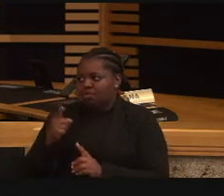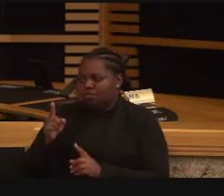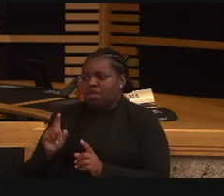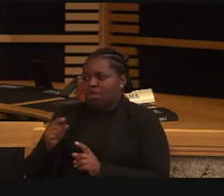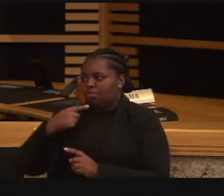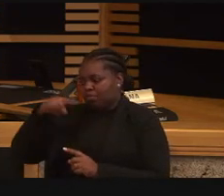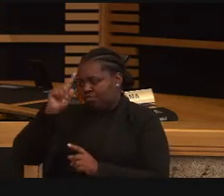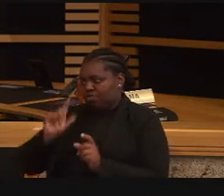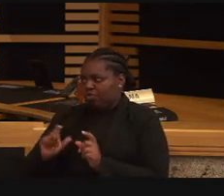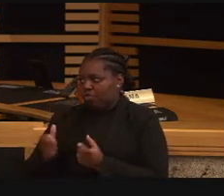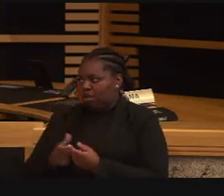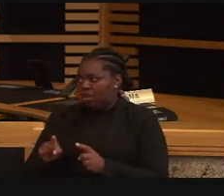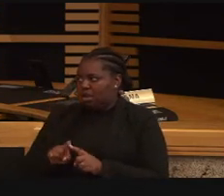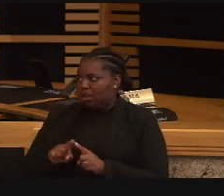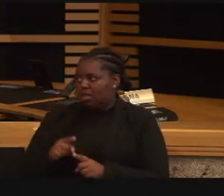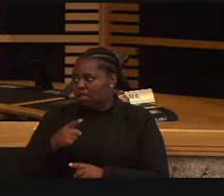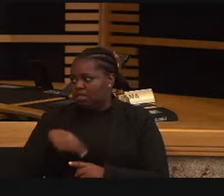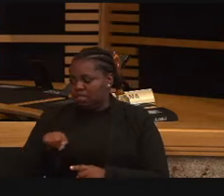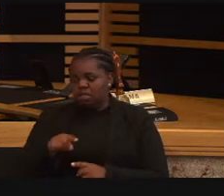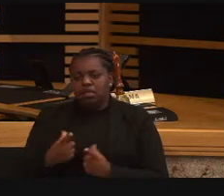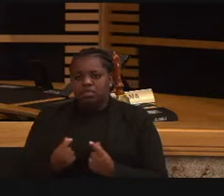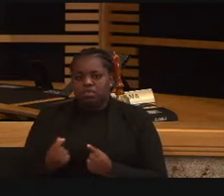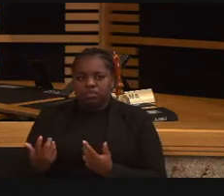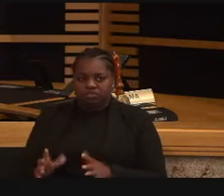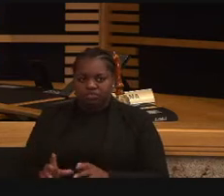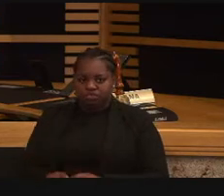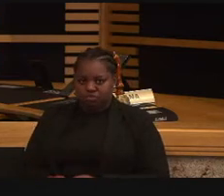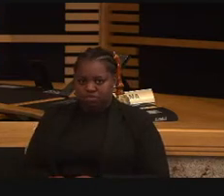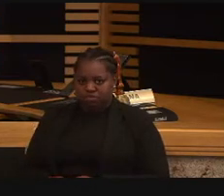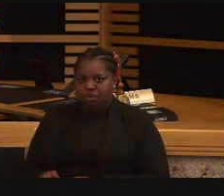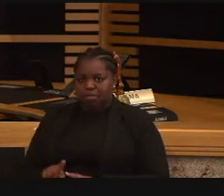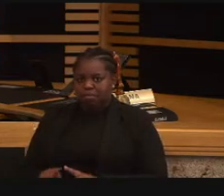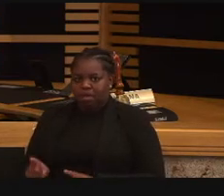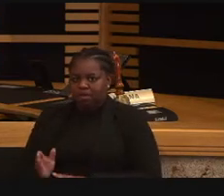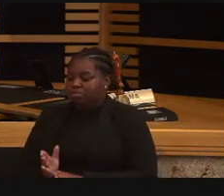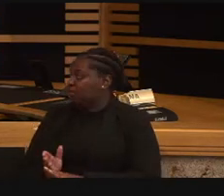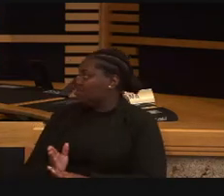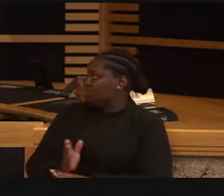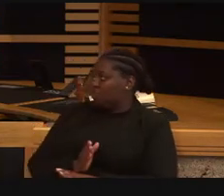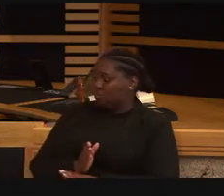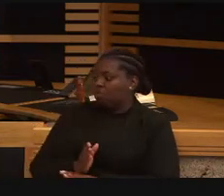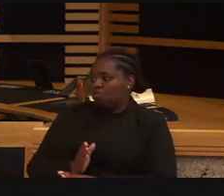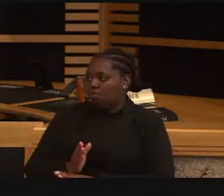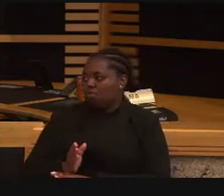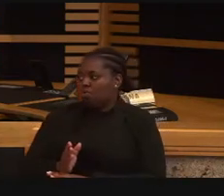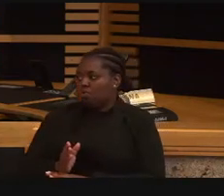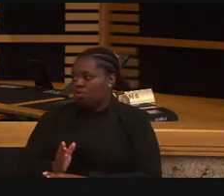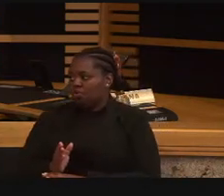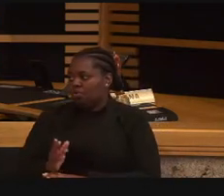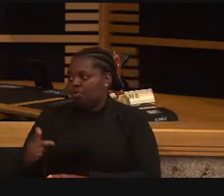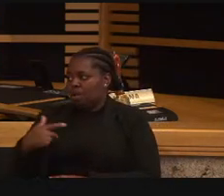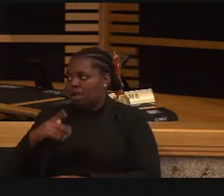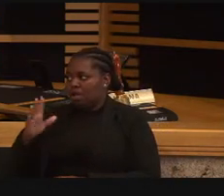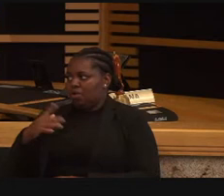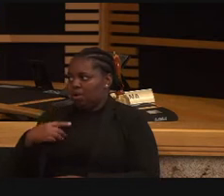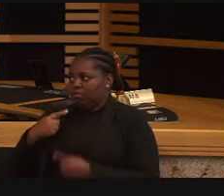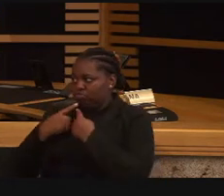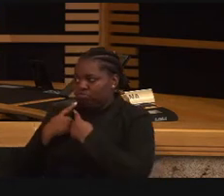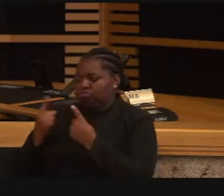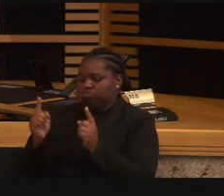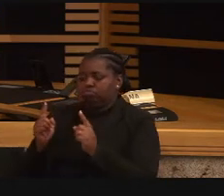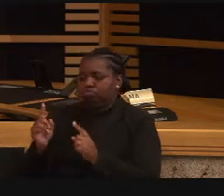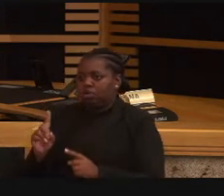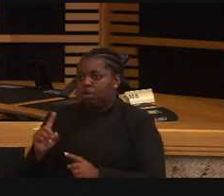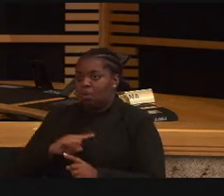just like all other members have done here. But before I get into what I want to deal with,